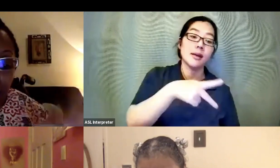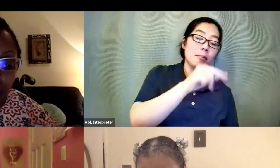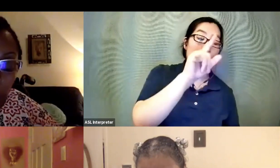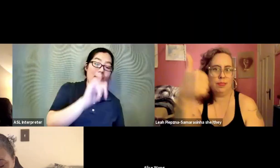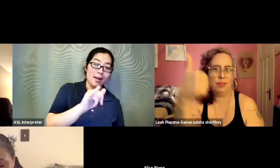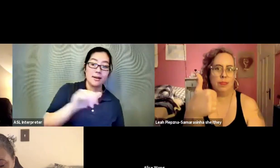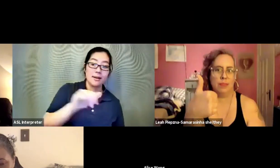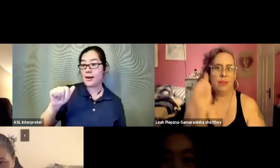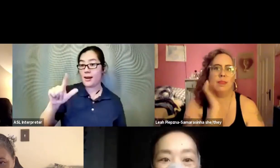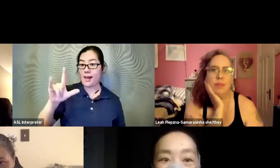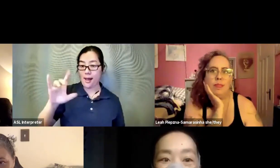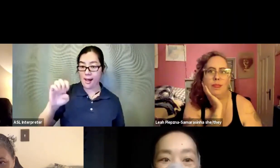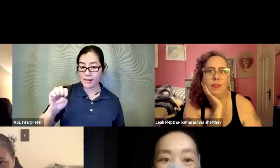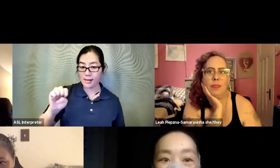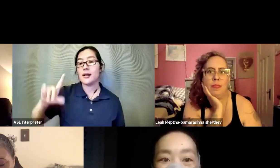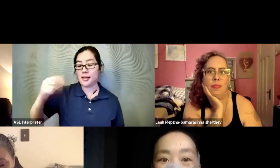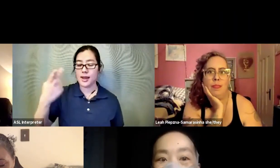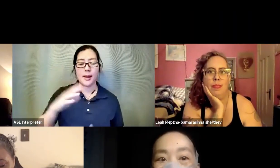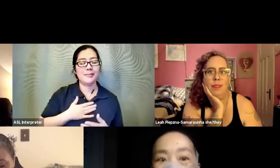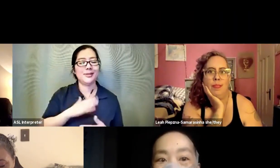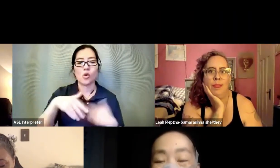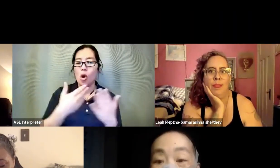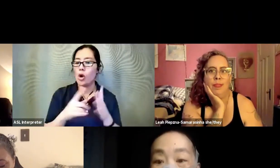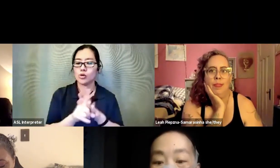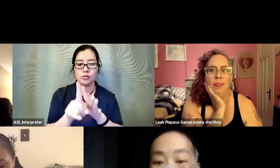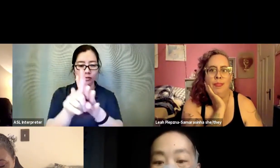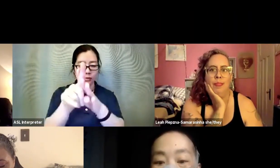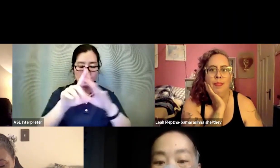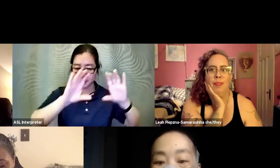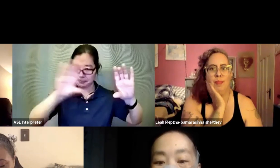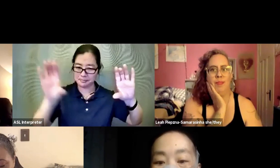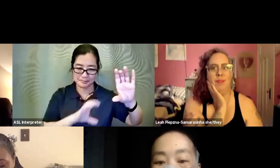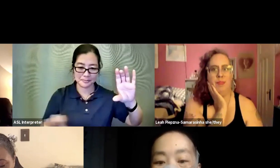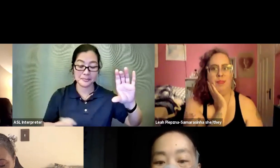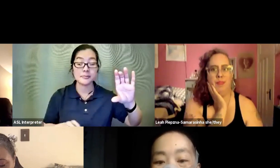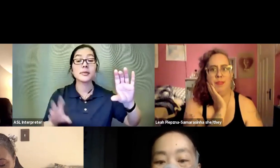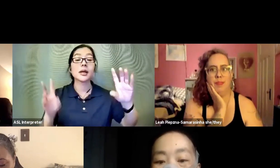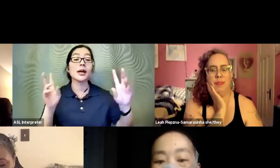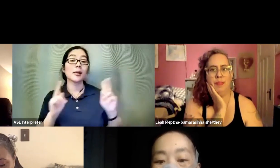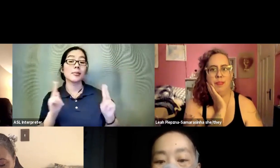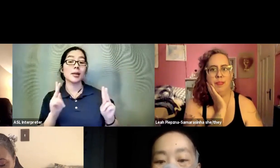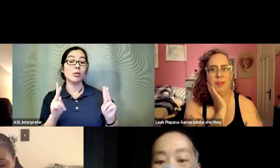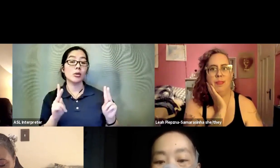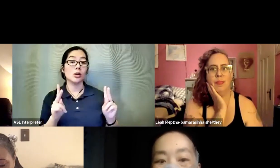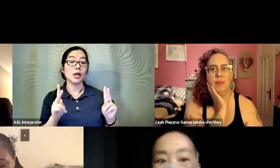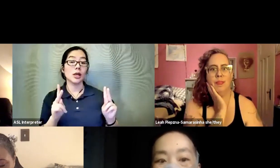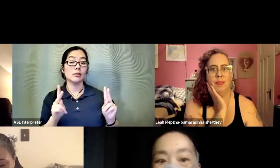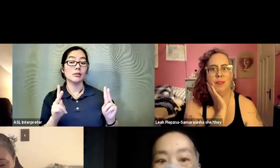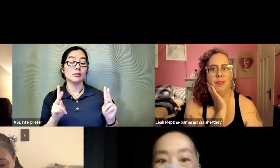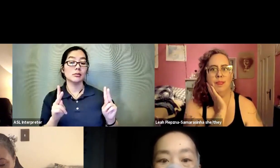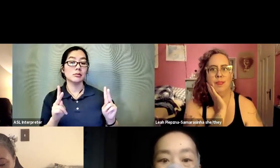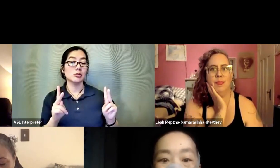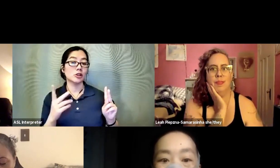I can see them all on my screen. And then folks can just sort of signal with a wink, a head nod, or